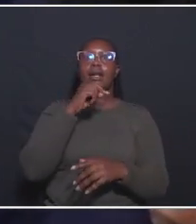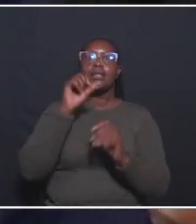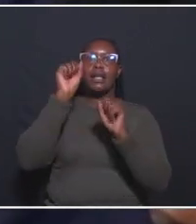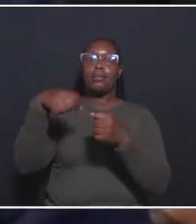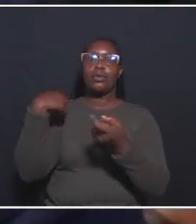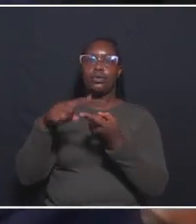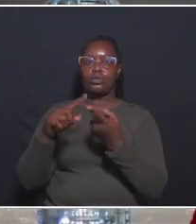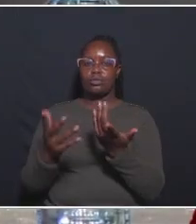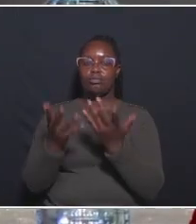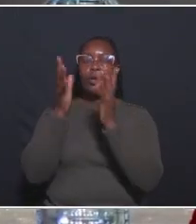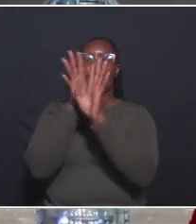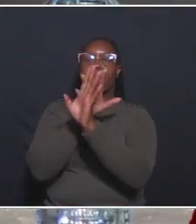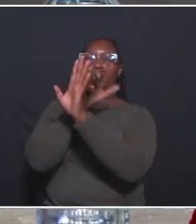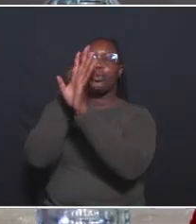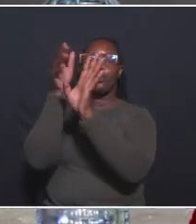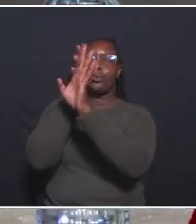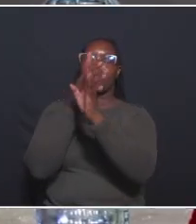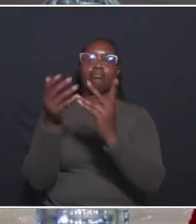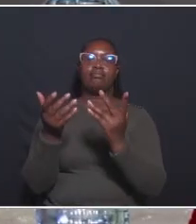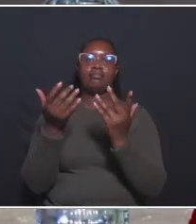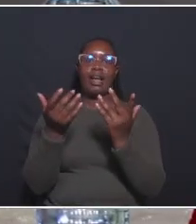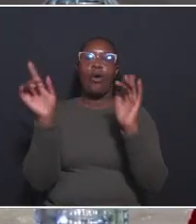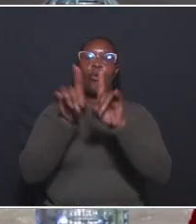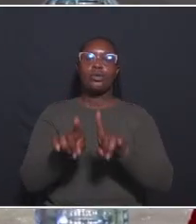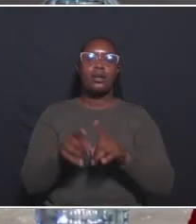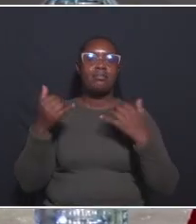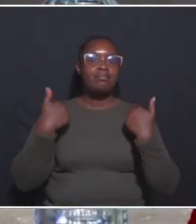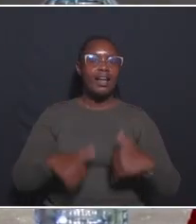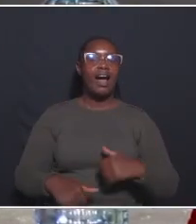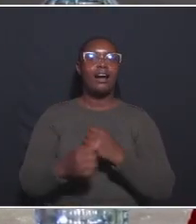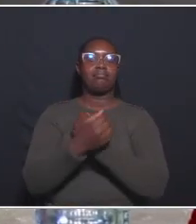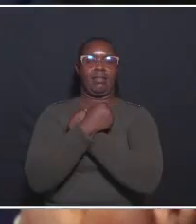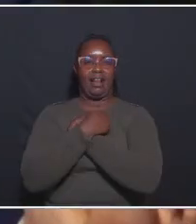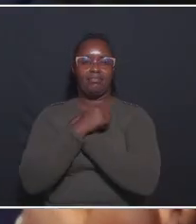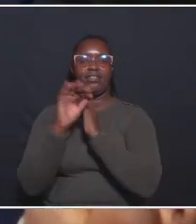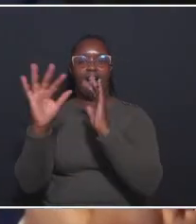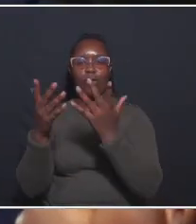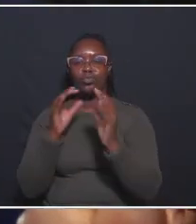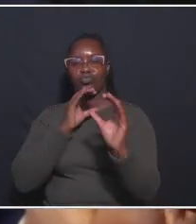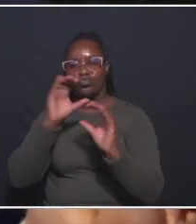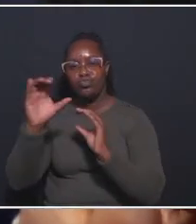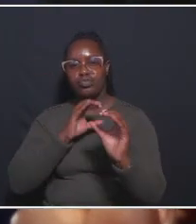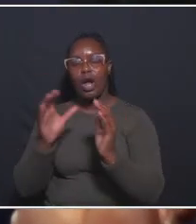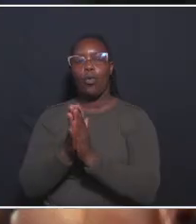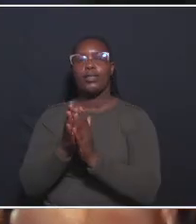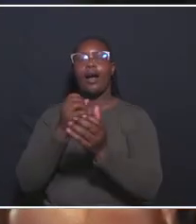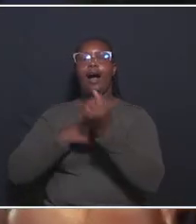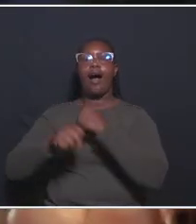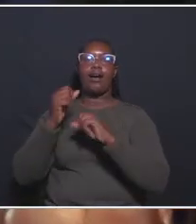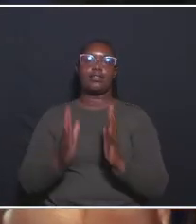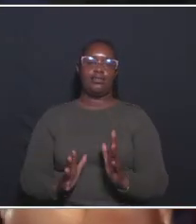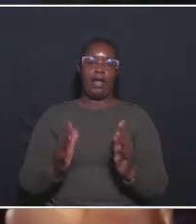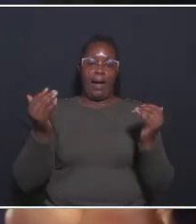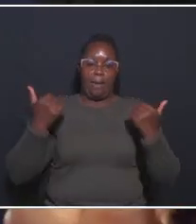woman. And I don't know how you communicate to the actors, because I'm a member of a